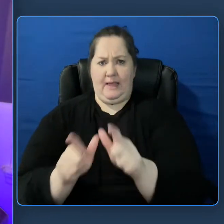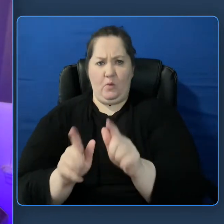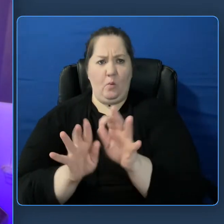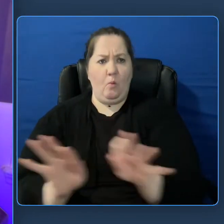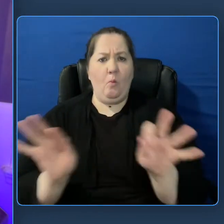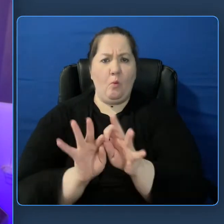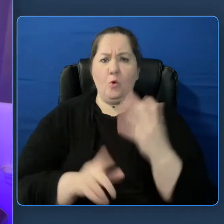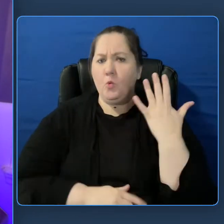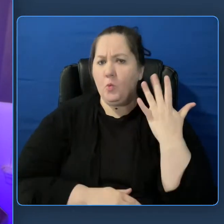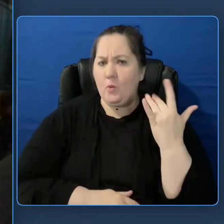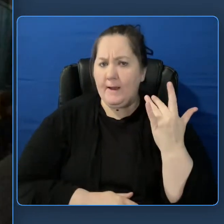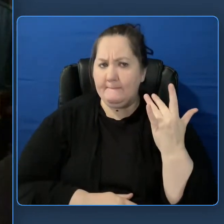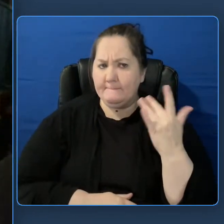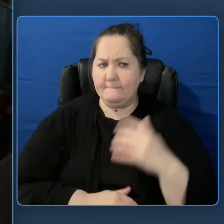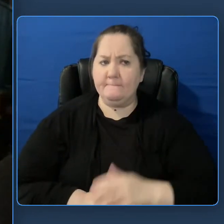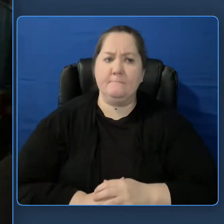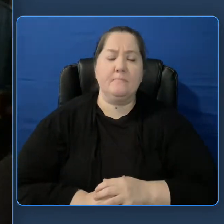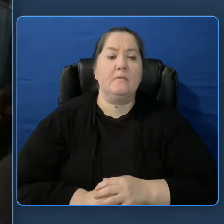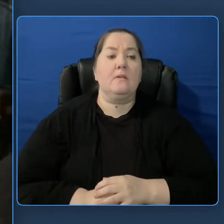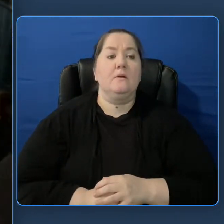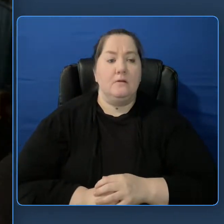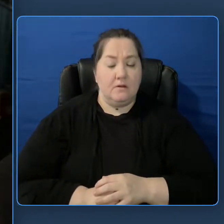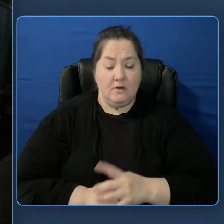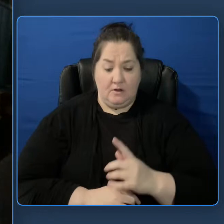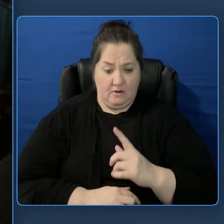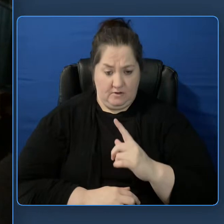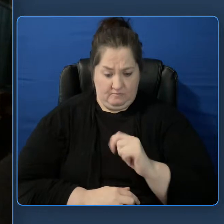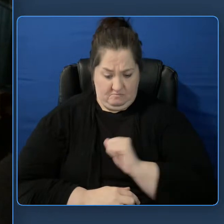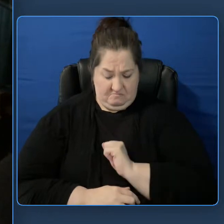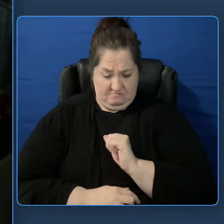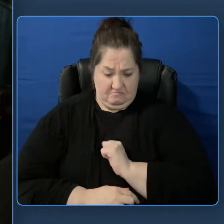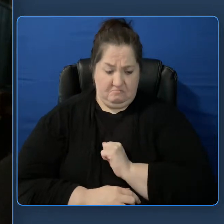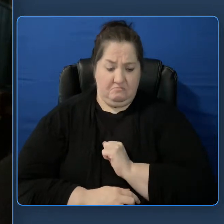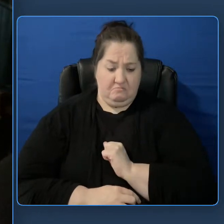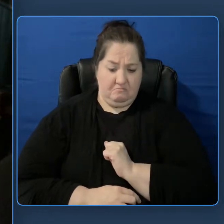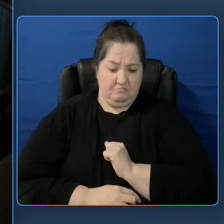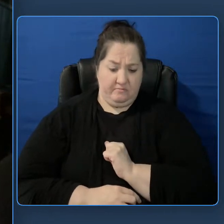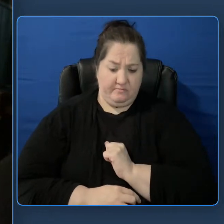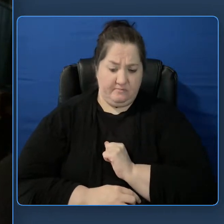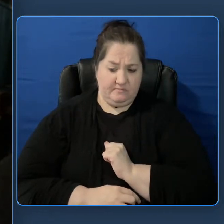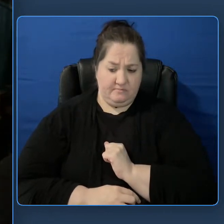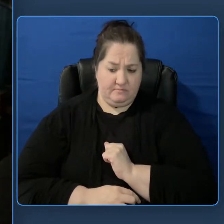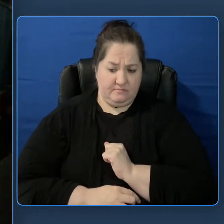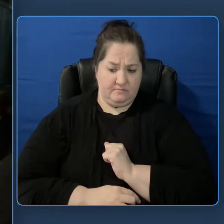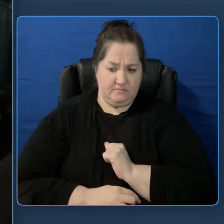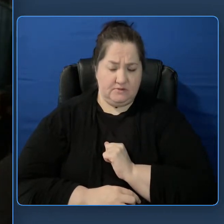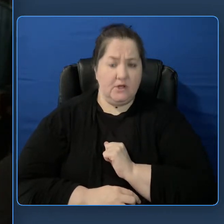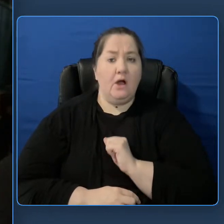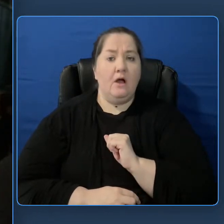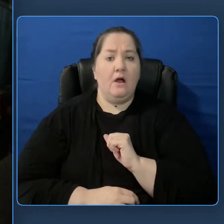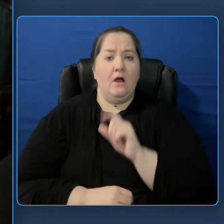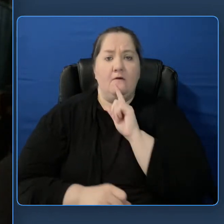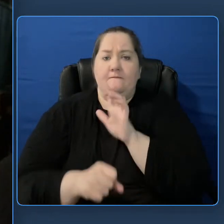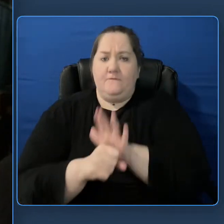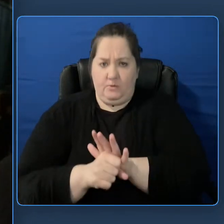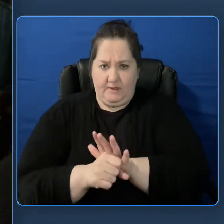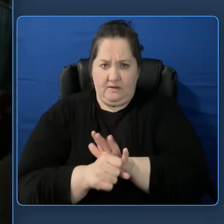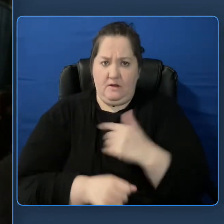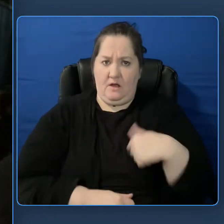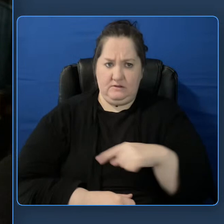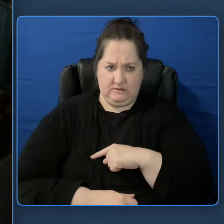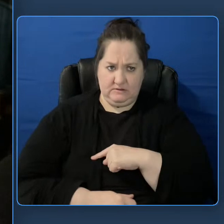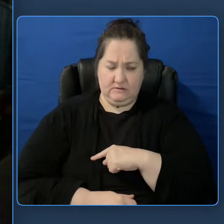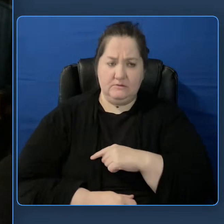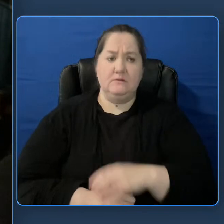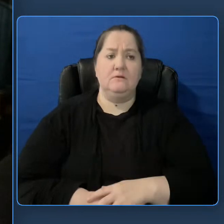is important? Well, for me, I think that it's about affirming. It's about affirming us.